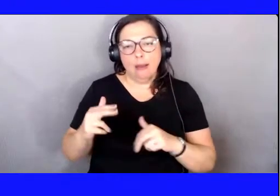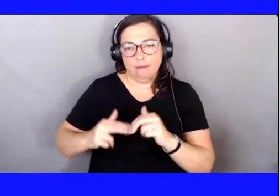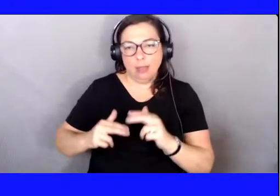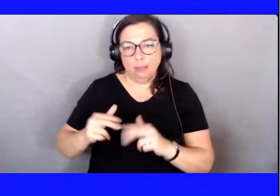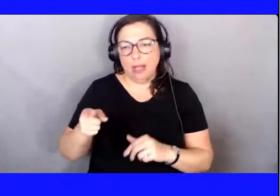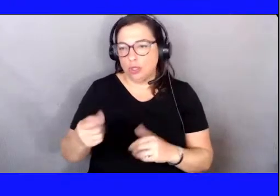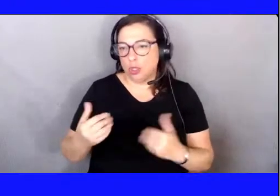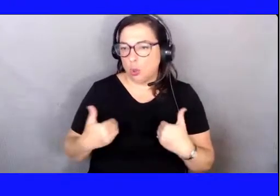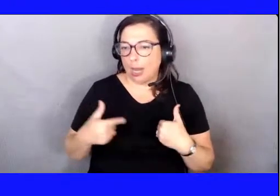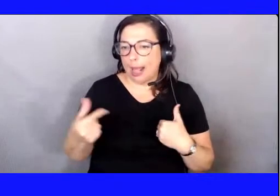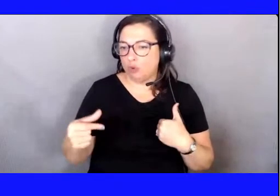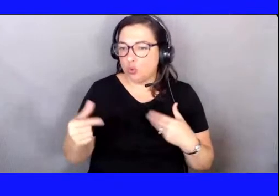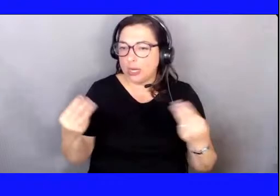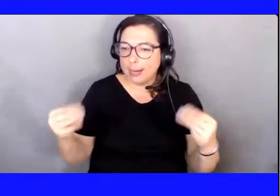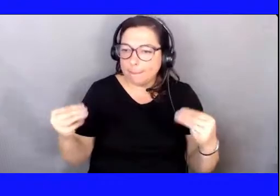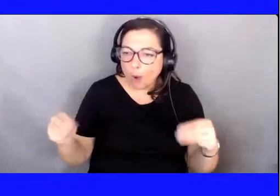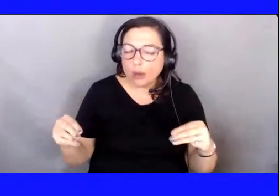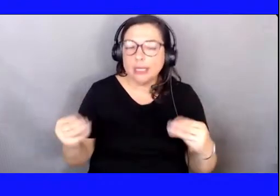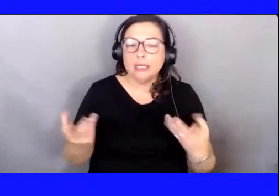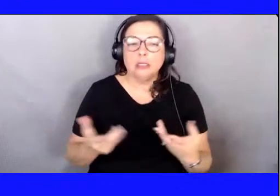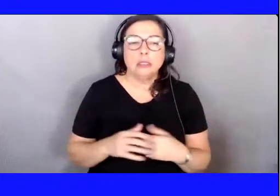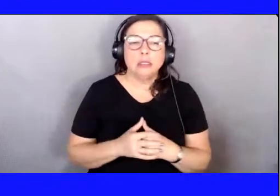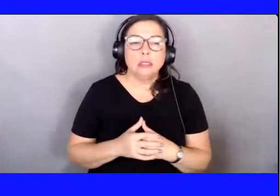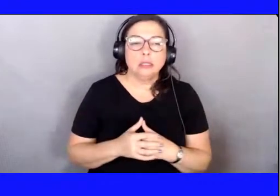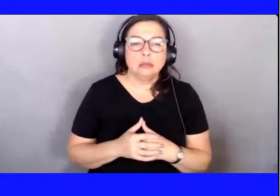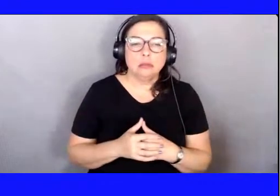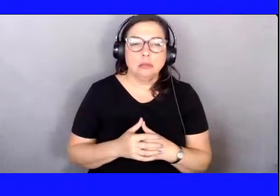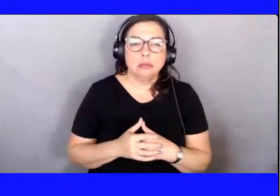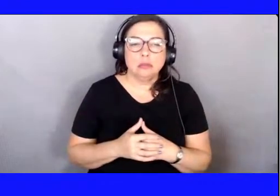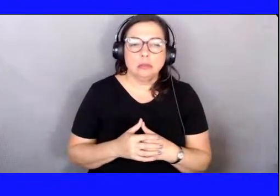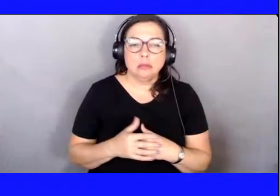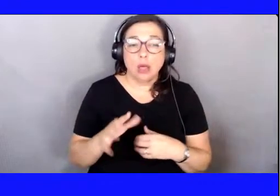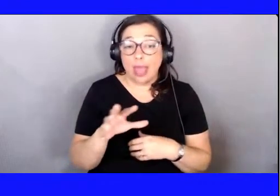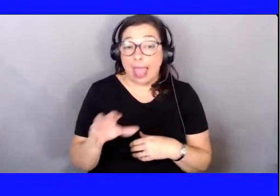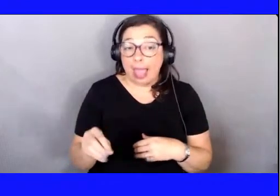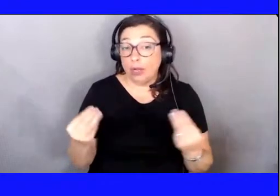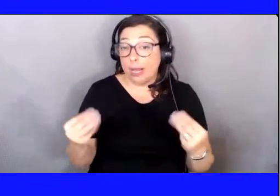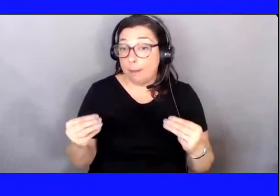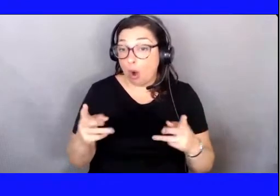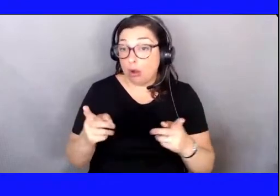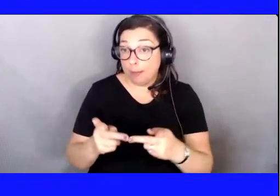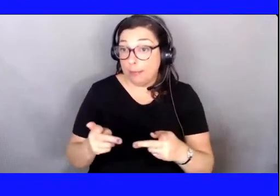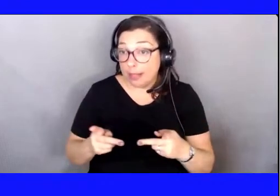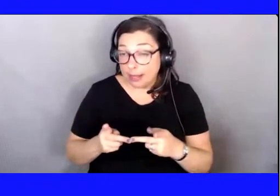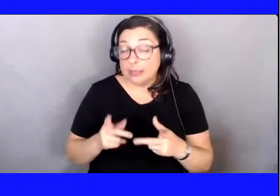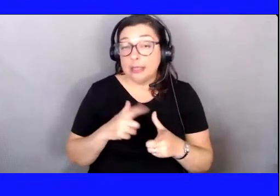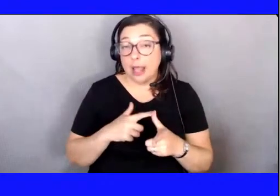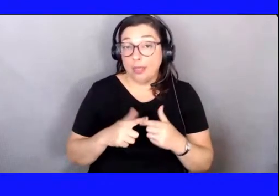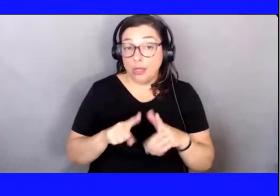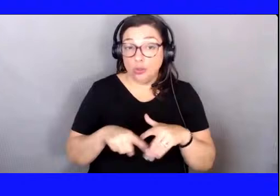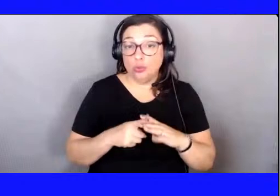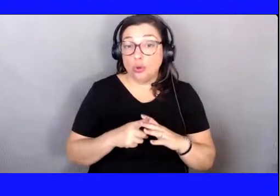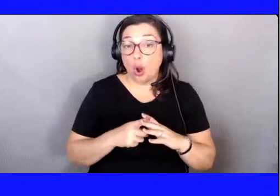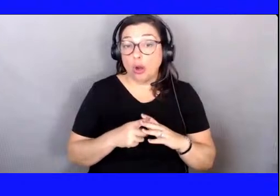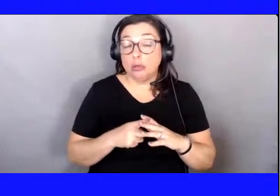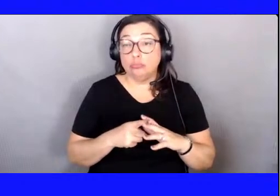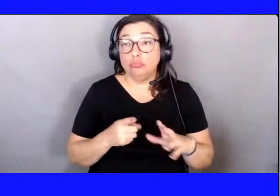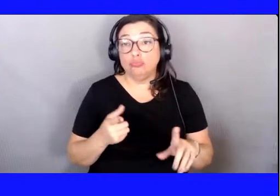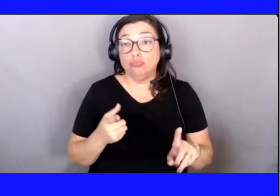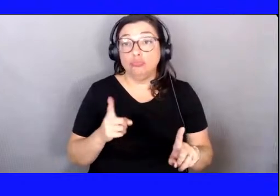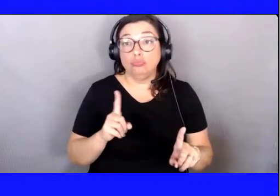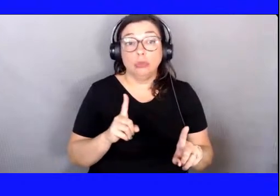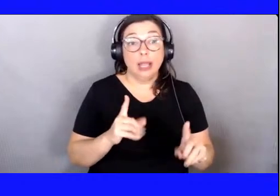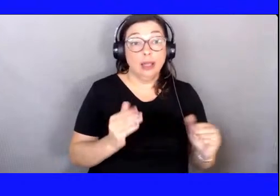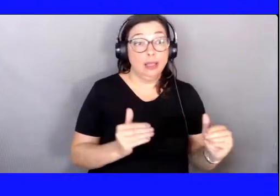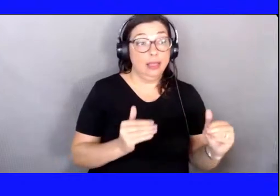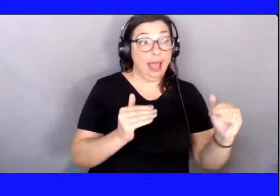green markets in. The Bronx Works has a number of green markets, or the African marketplace, and then you sort of work your way away from the elevated